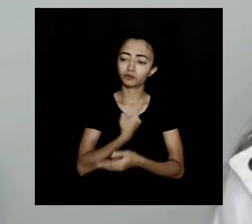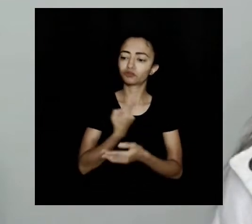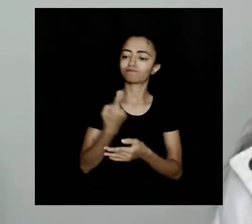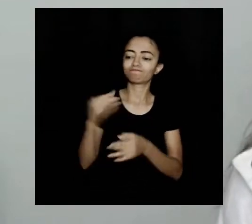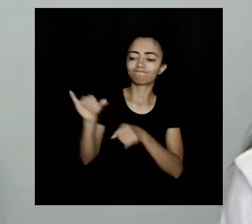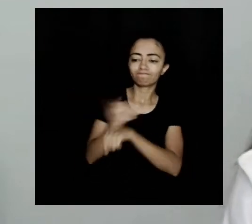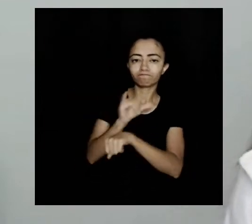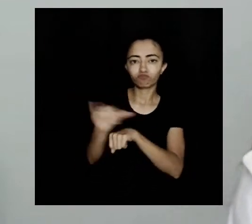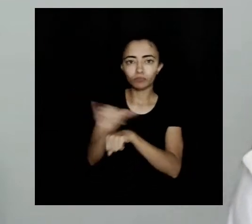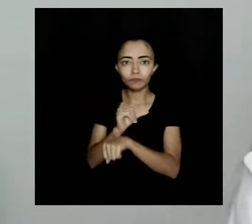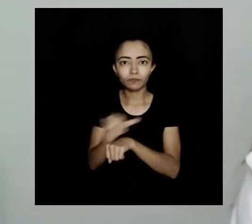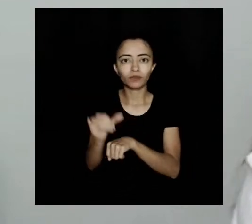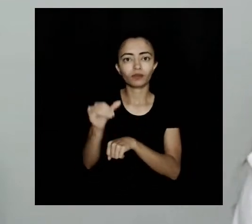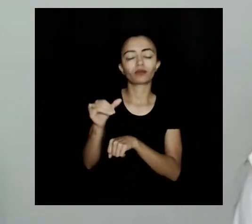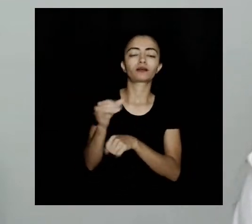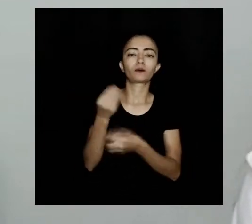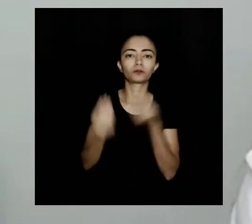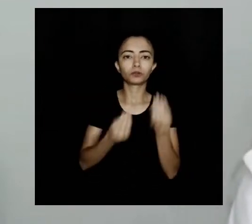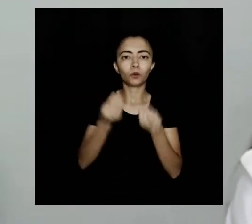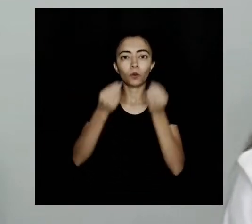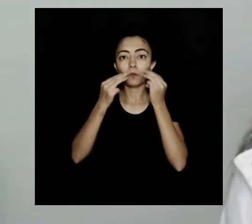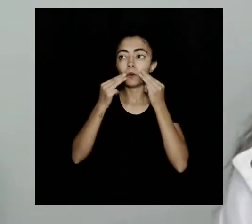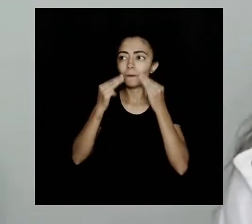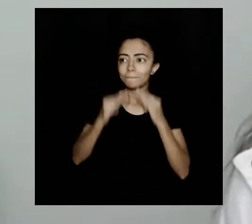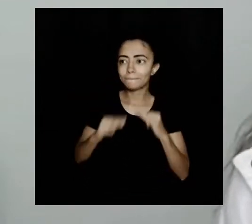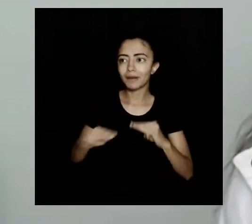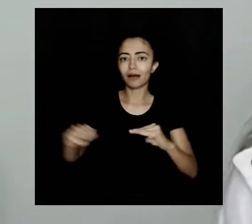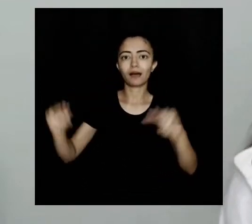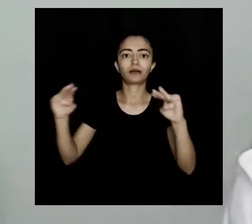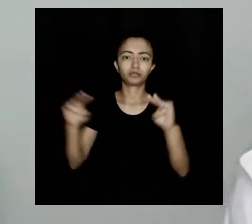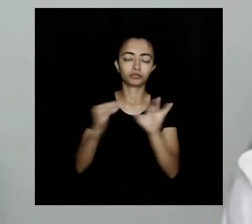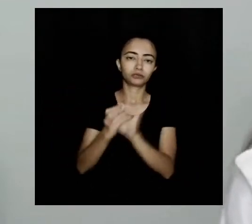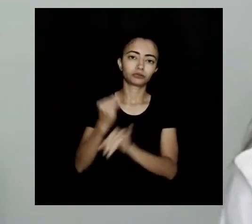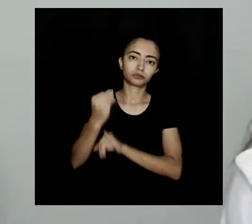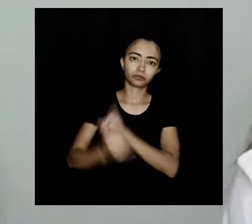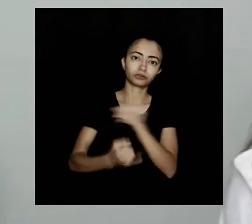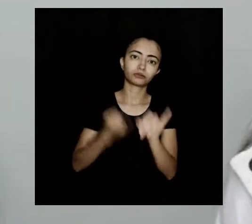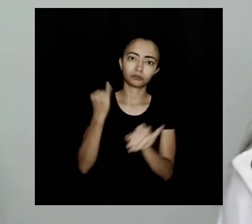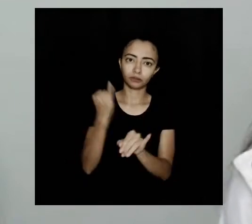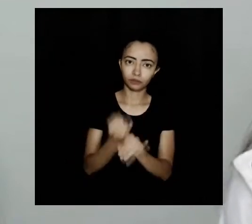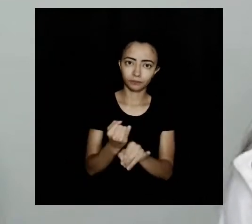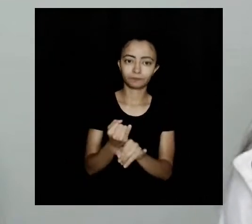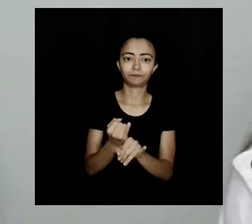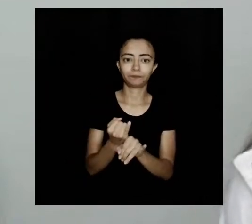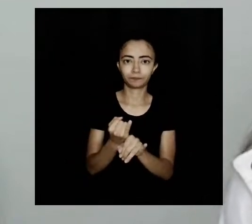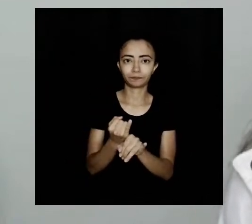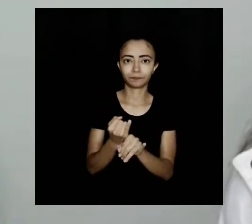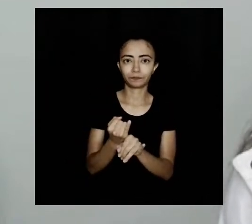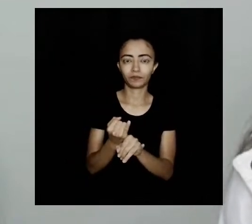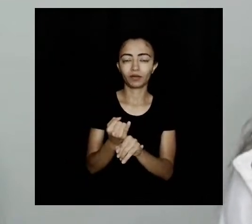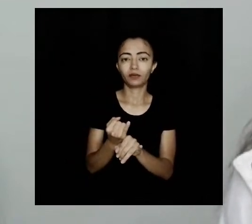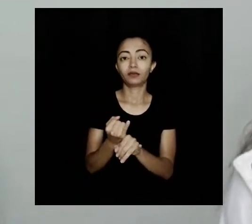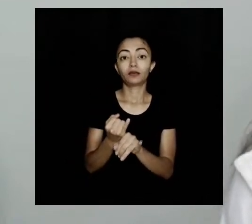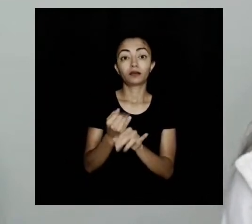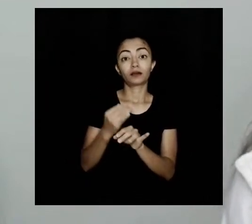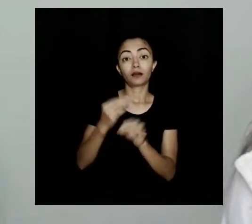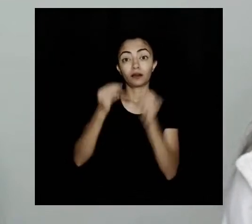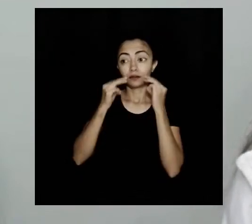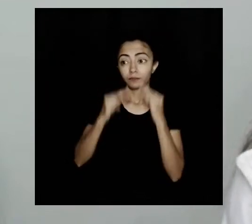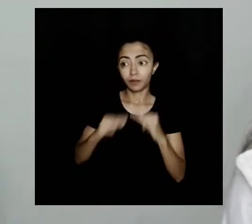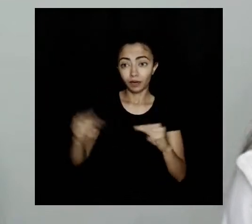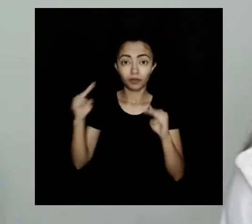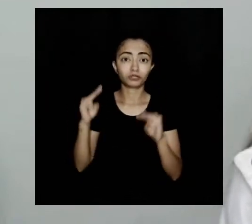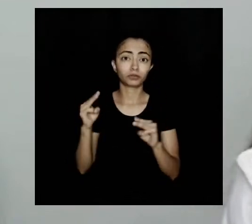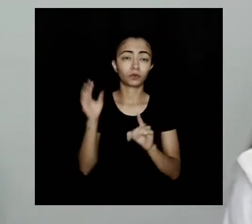talk about all the companies that are going against this, as well as new strategies such as digital marketing that go